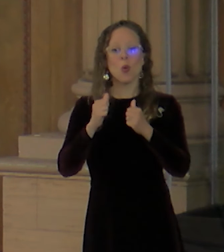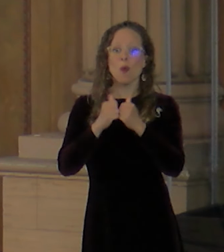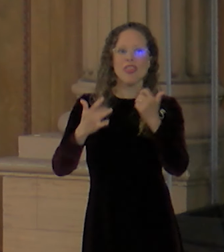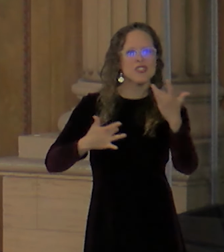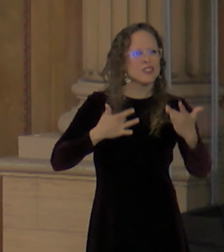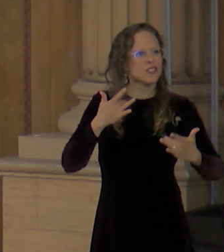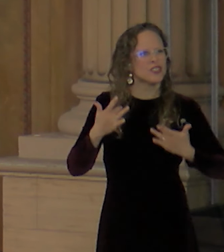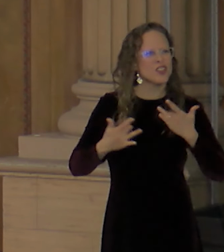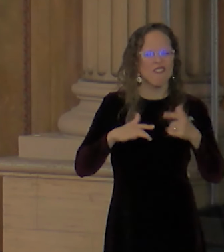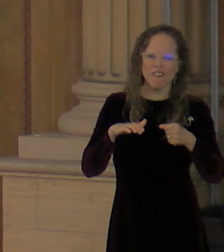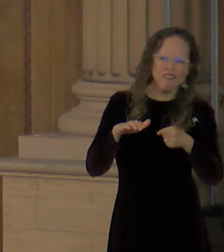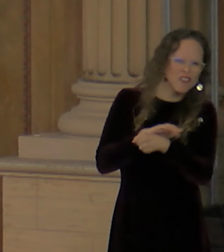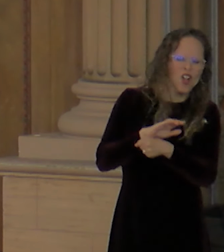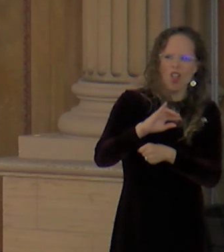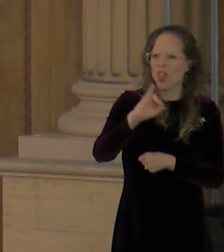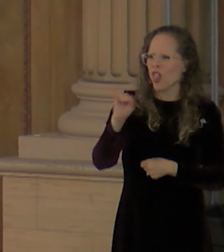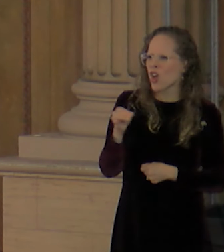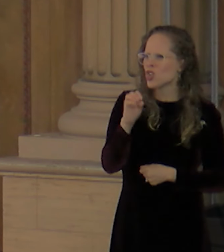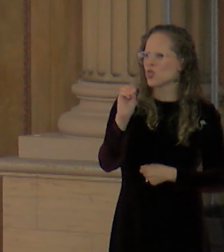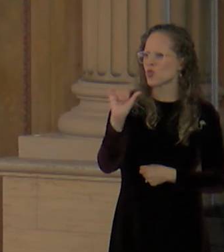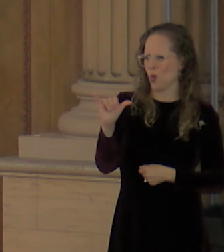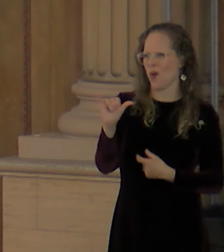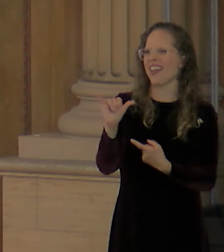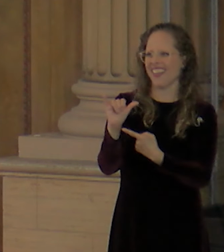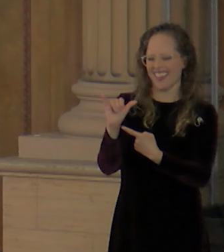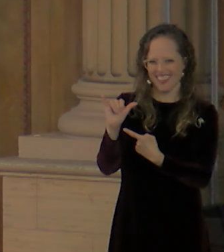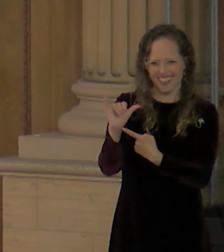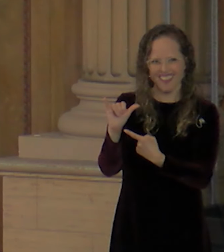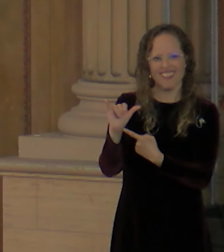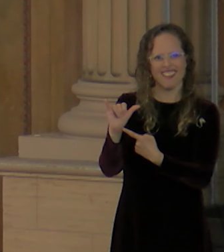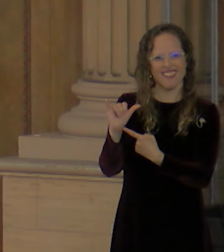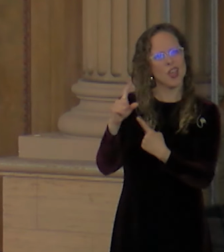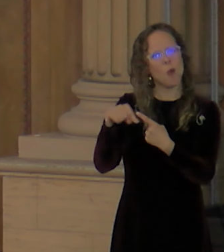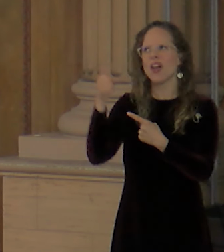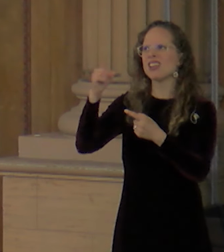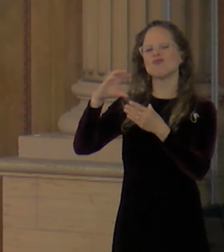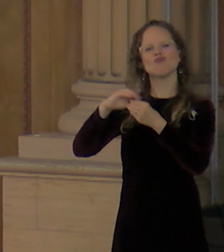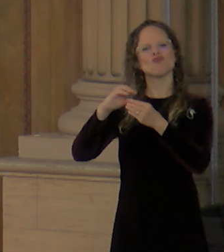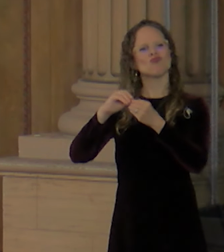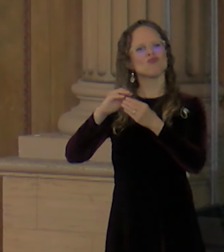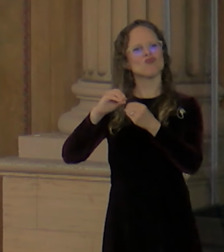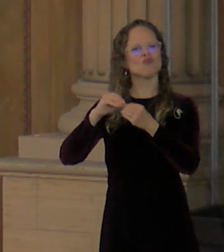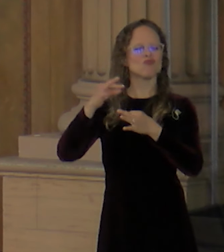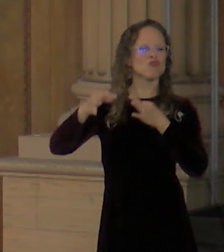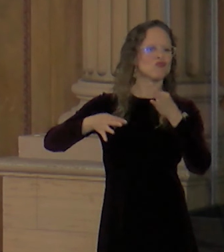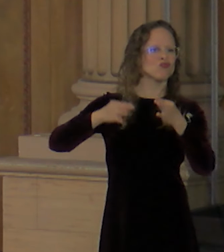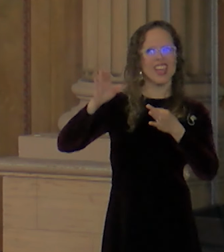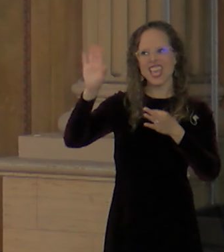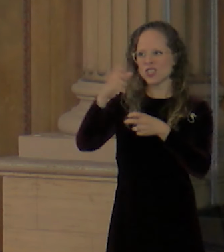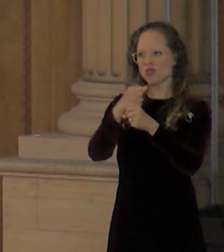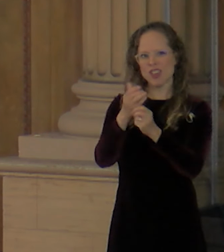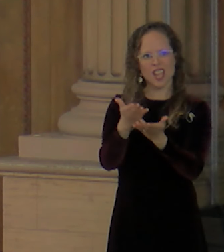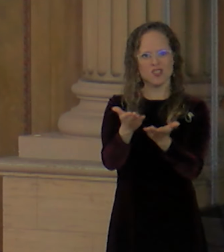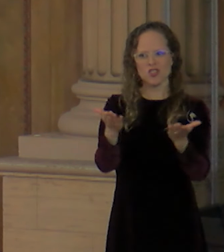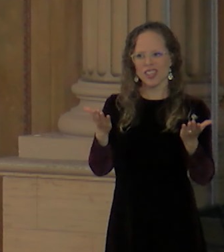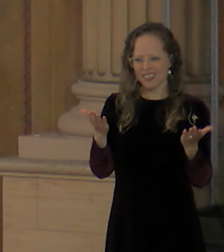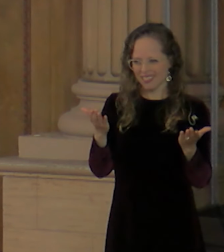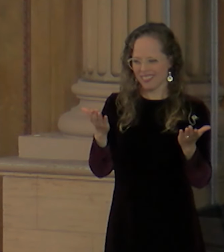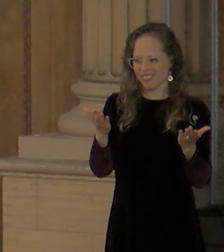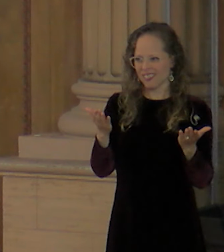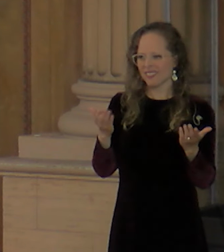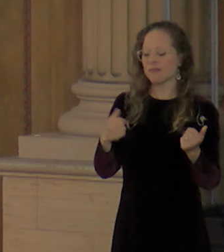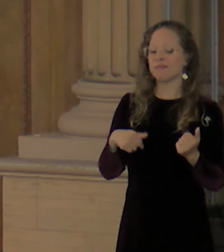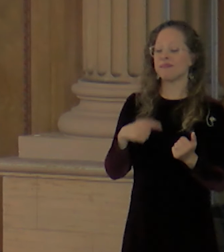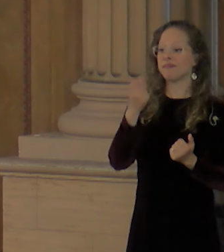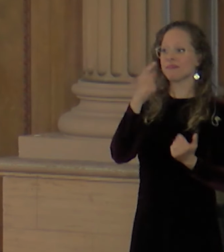history. He still speaks with joy in his creation. This is something else that Job got wrong. In Job chapter 3, when